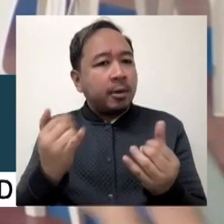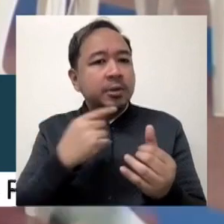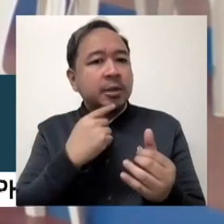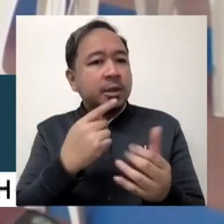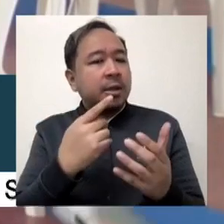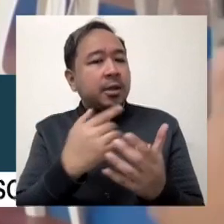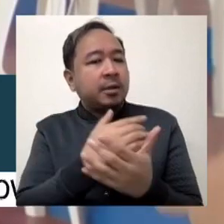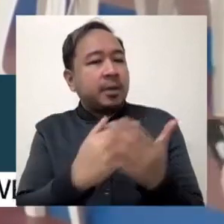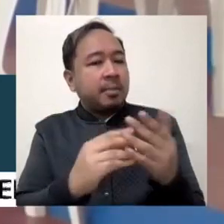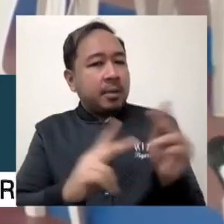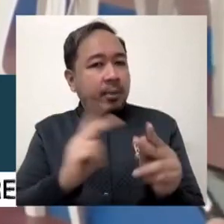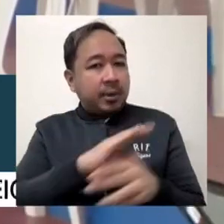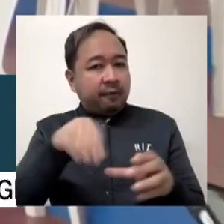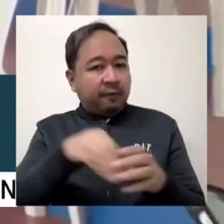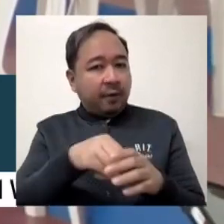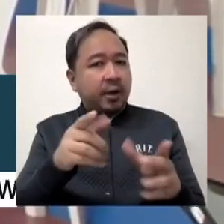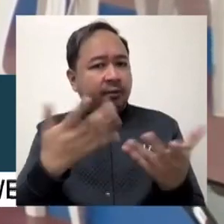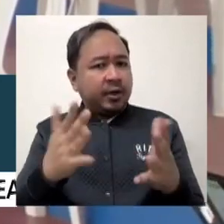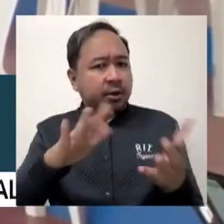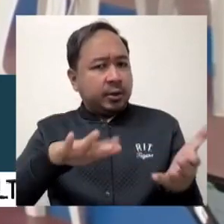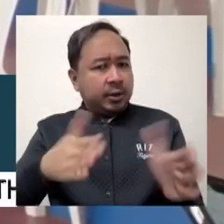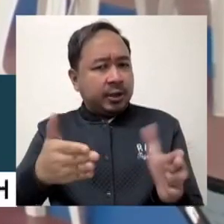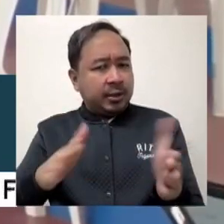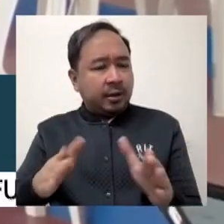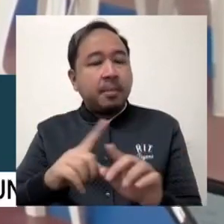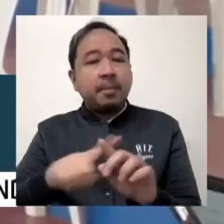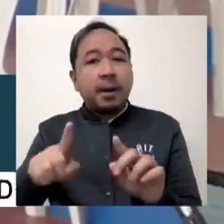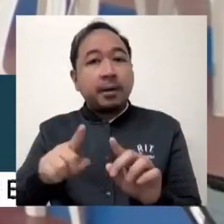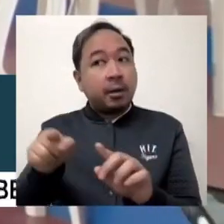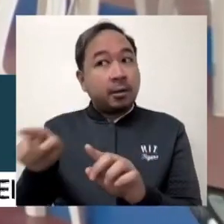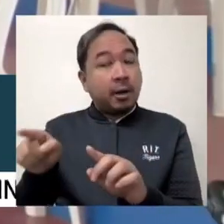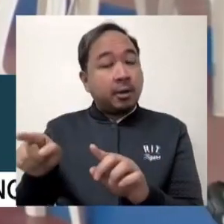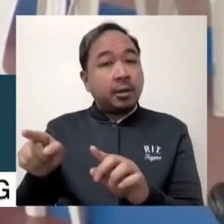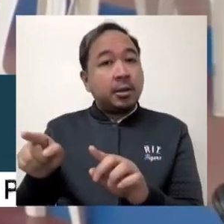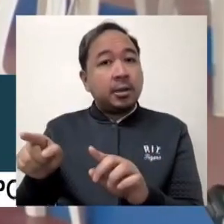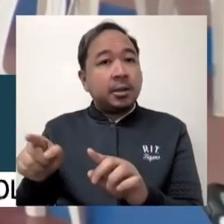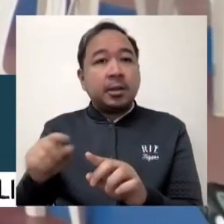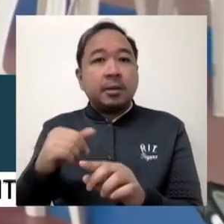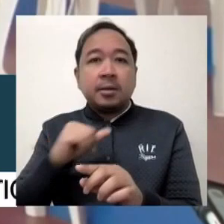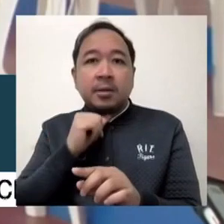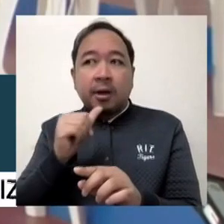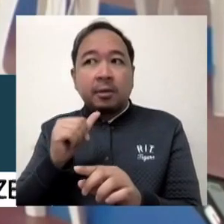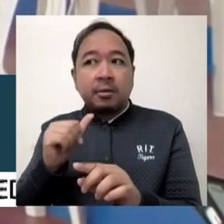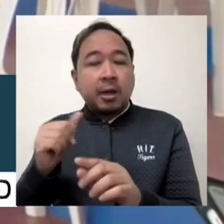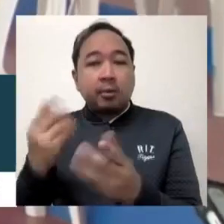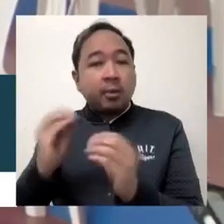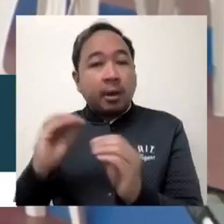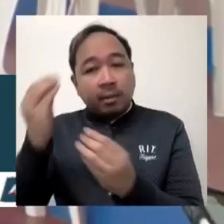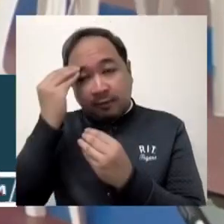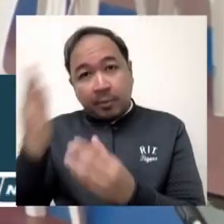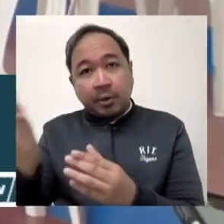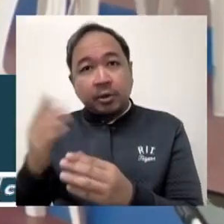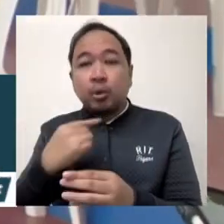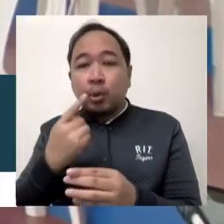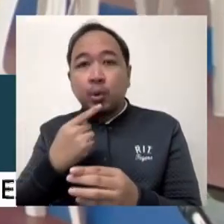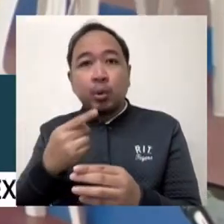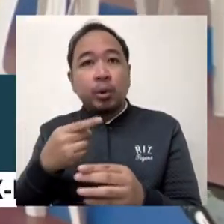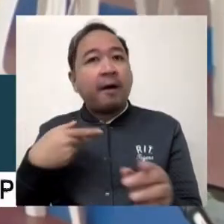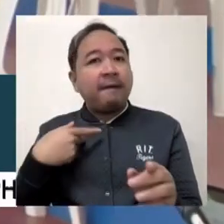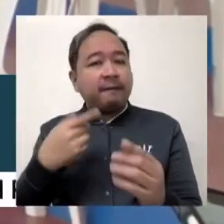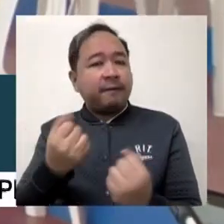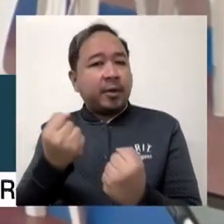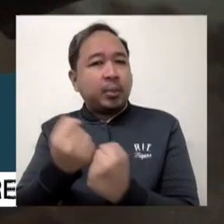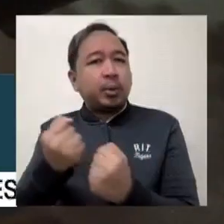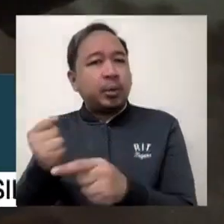in the Lapid killing are dead. Police Brigadier General Wangki says they are not receiving reports that the alleged right-hand man of suspended Bucor Chief